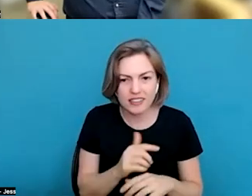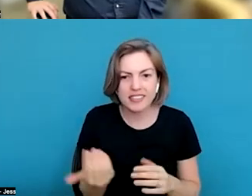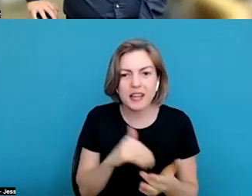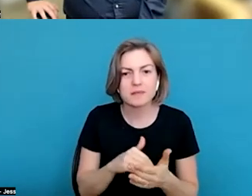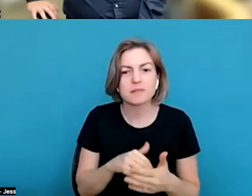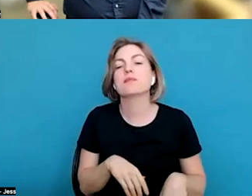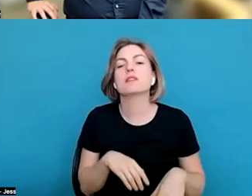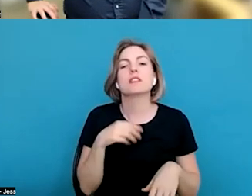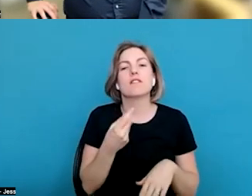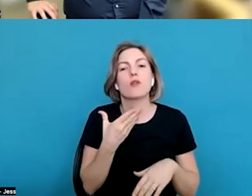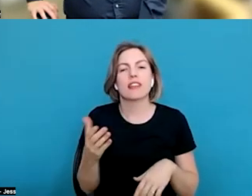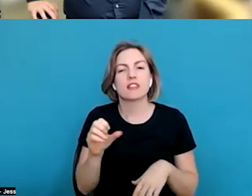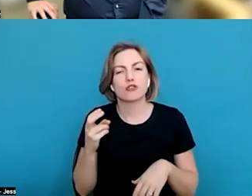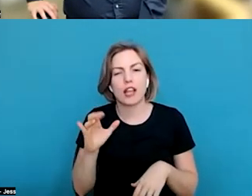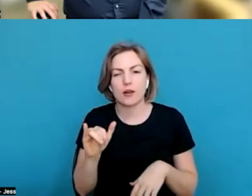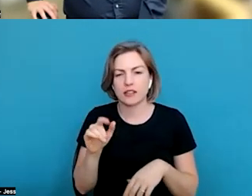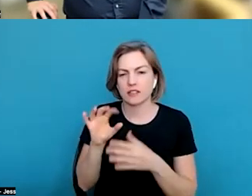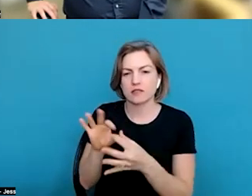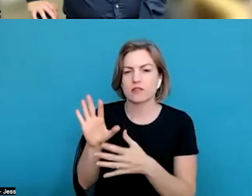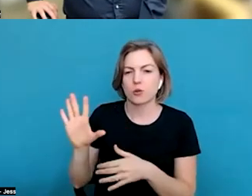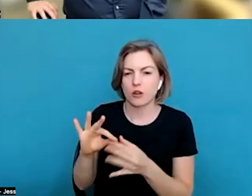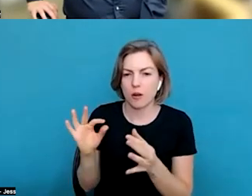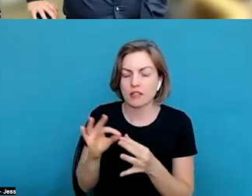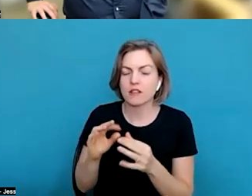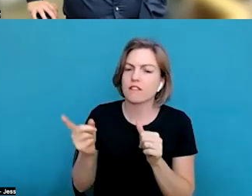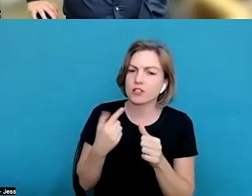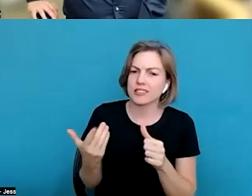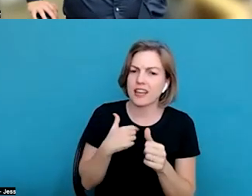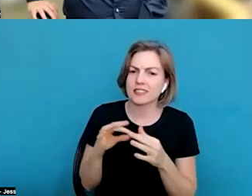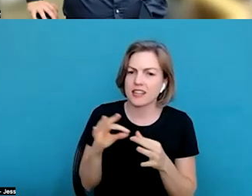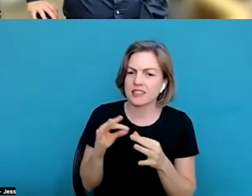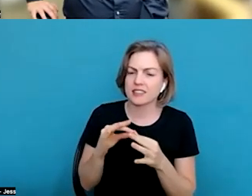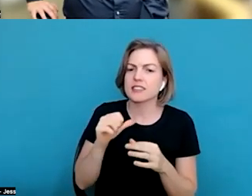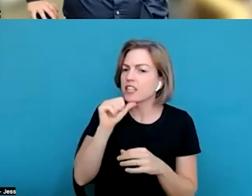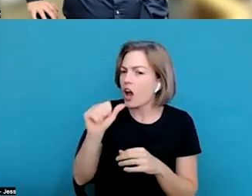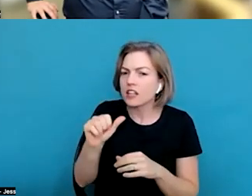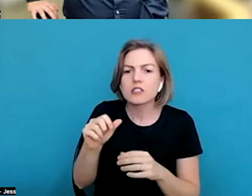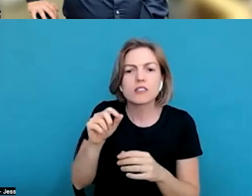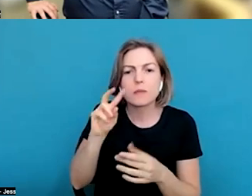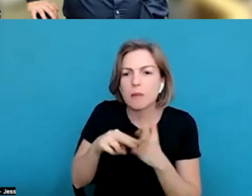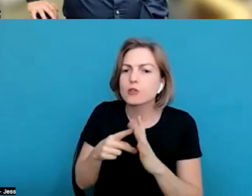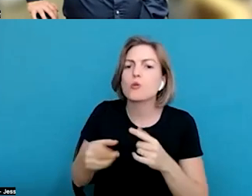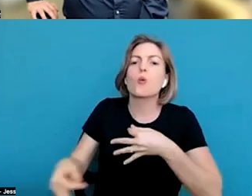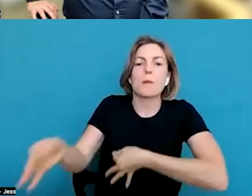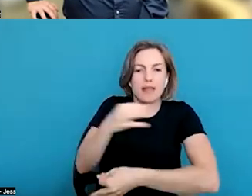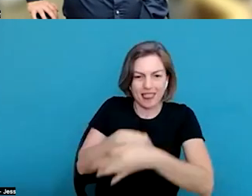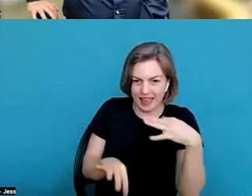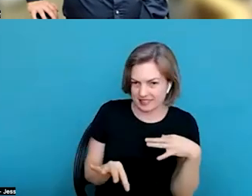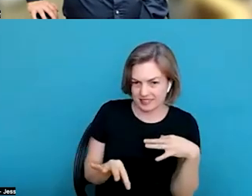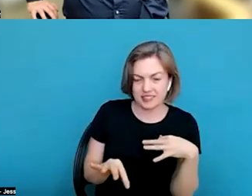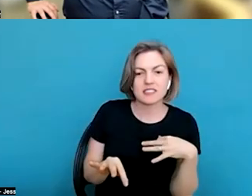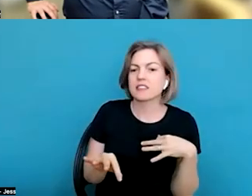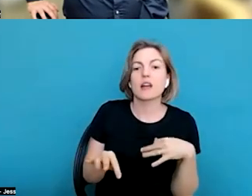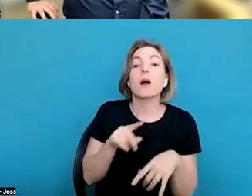A couple things, Sherry, just on yours. The first thing that I said is this isn't to replace what we're doing now, but it's to try and to